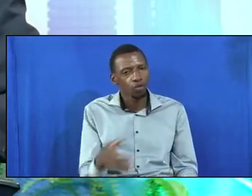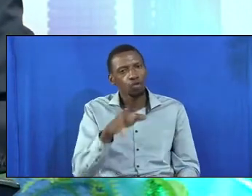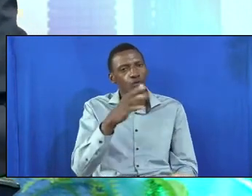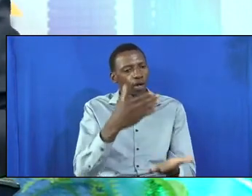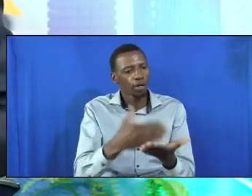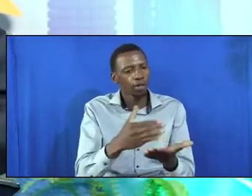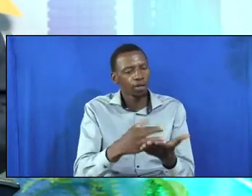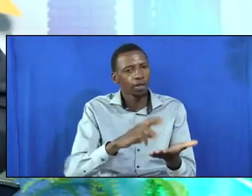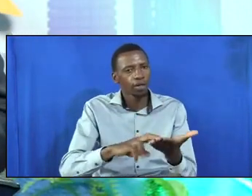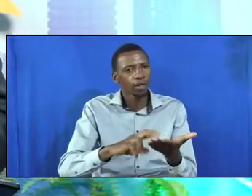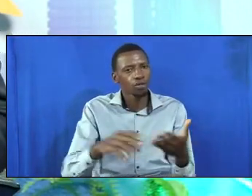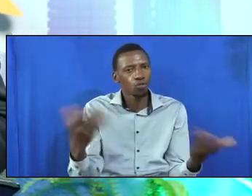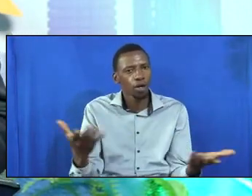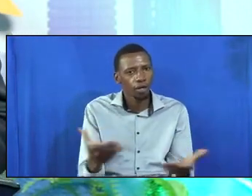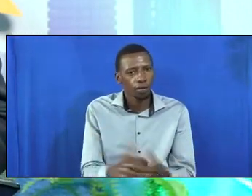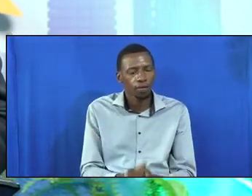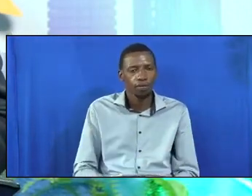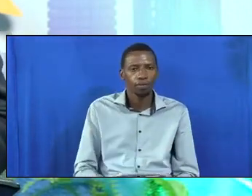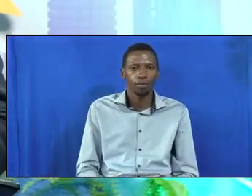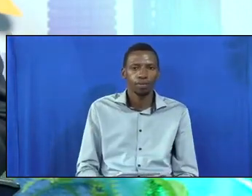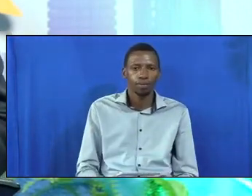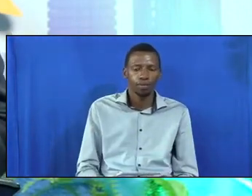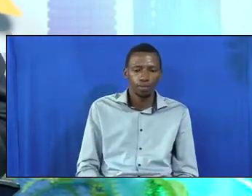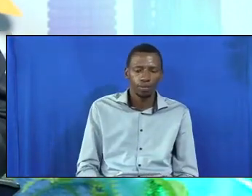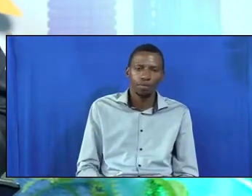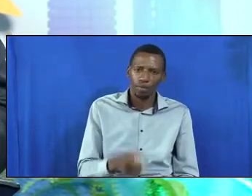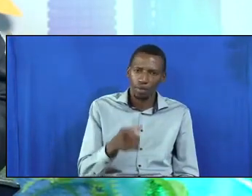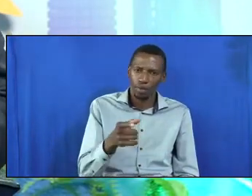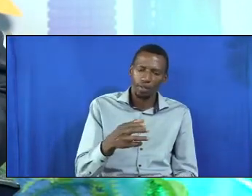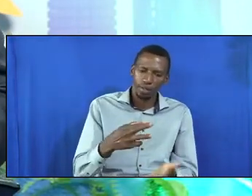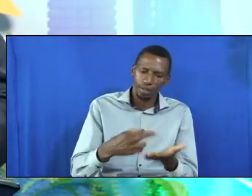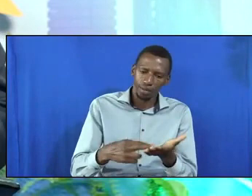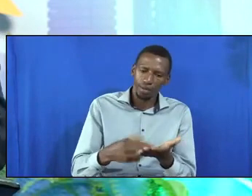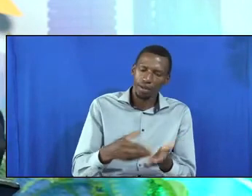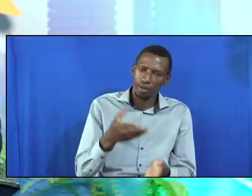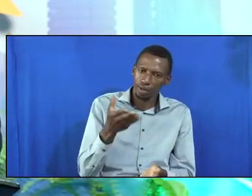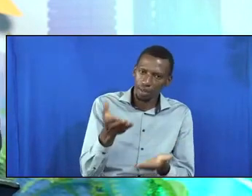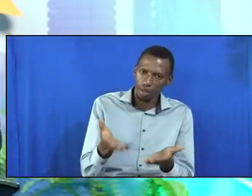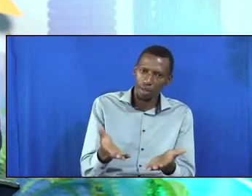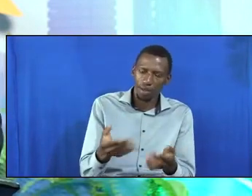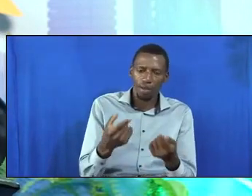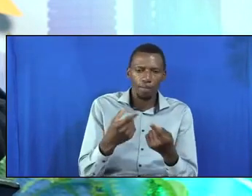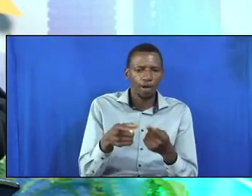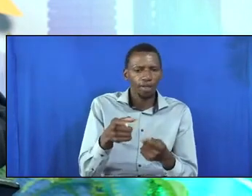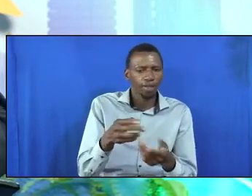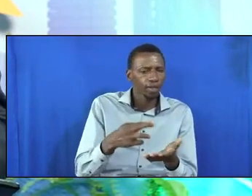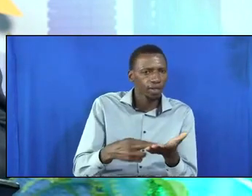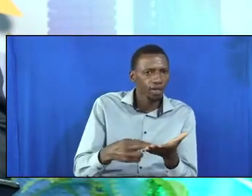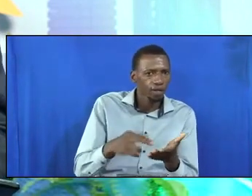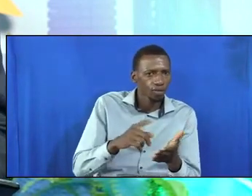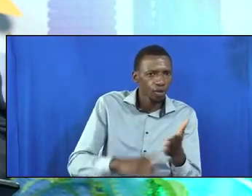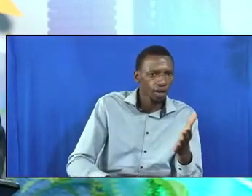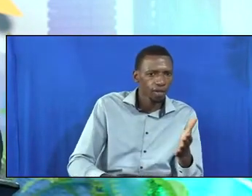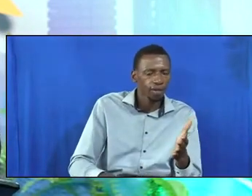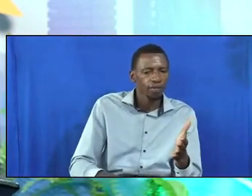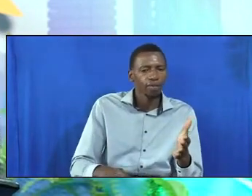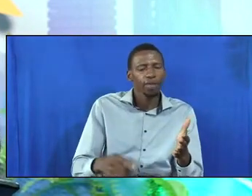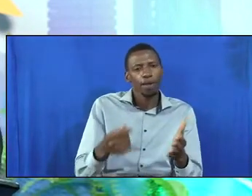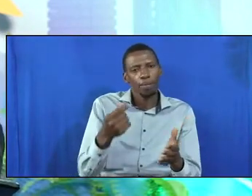Now, he had the rent, but the rent now was the tithe money. You know, that was a real